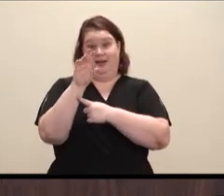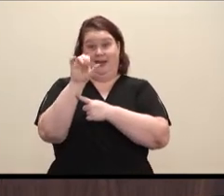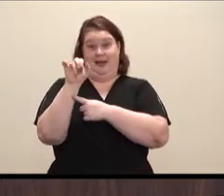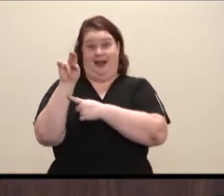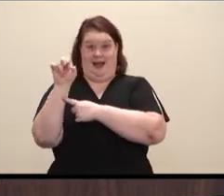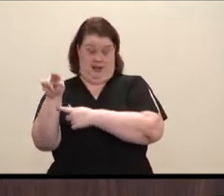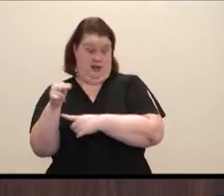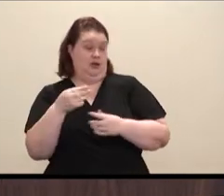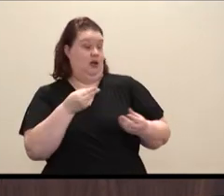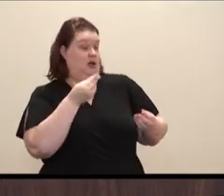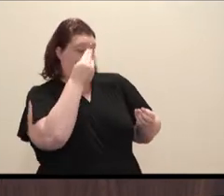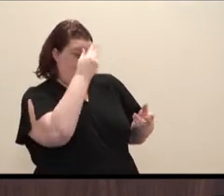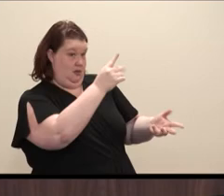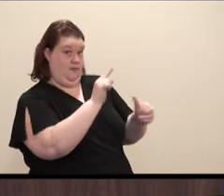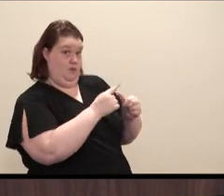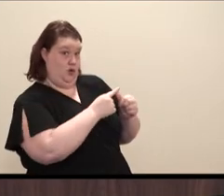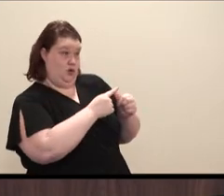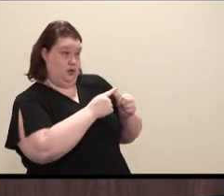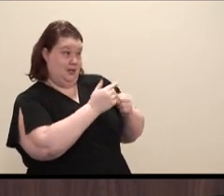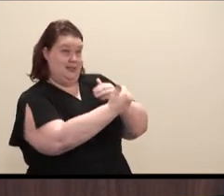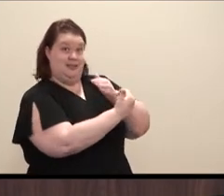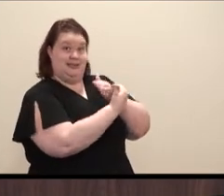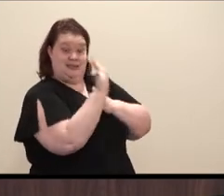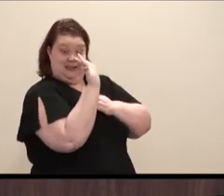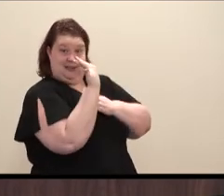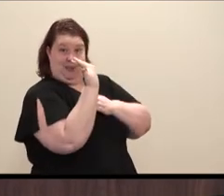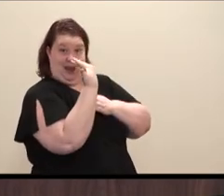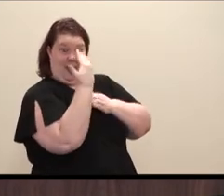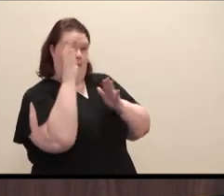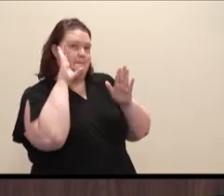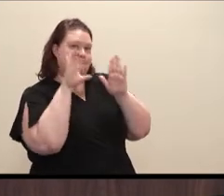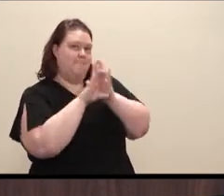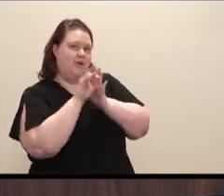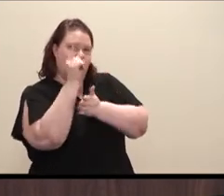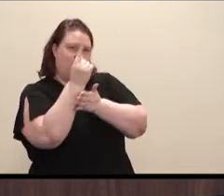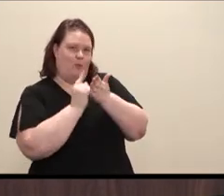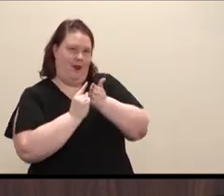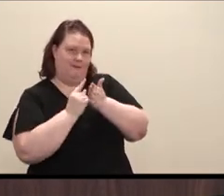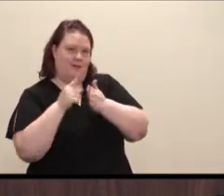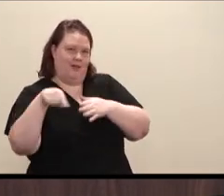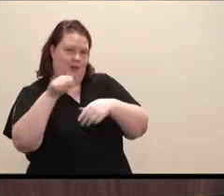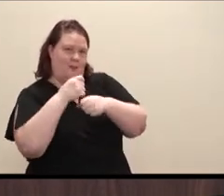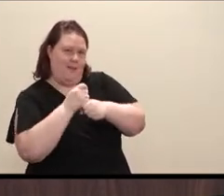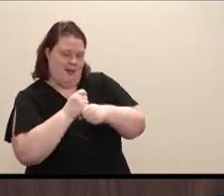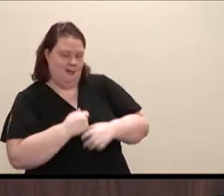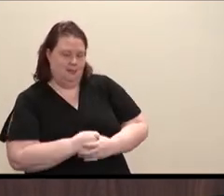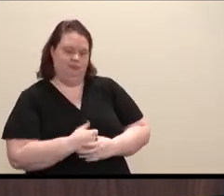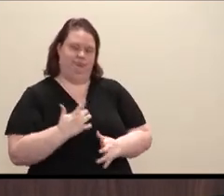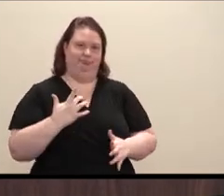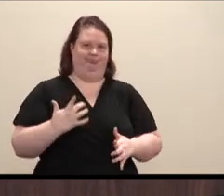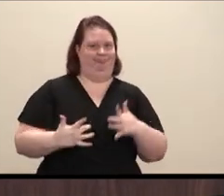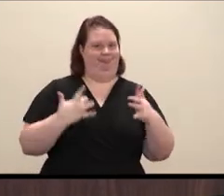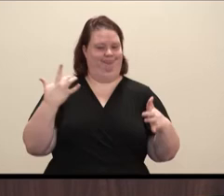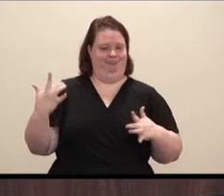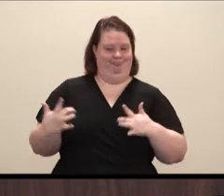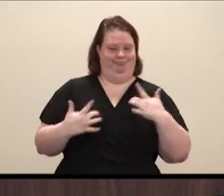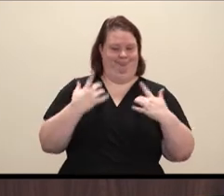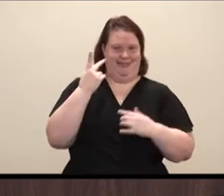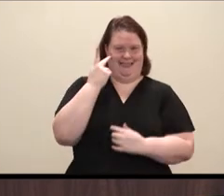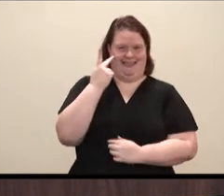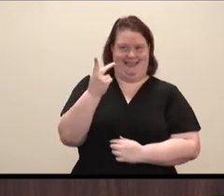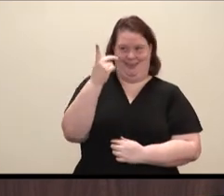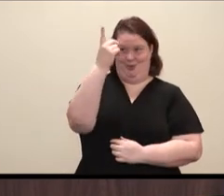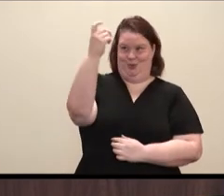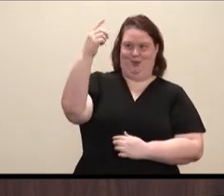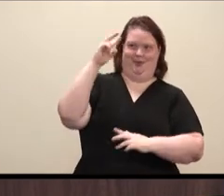Her first thing she sent back to me was the picture of the graphic that y'all had made. And so very exciting to see the dreams